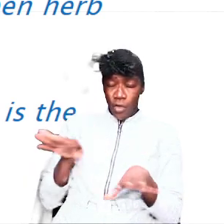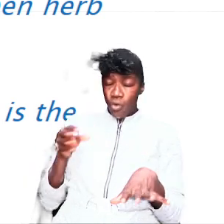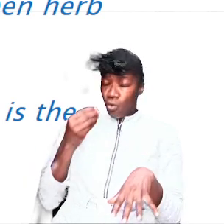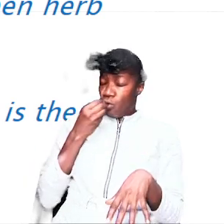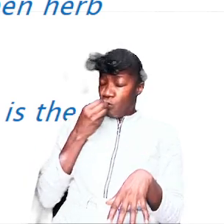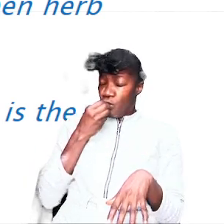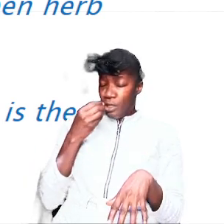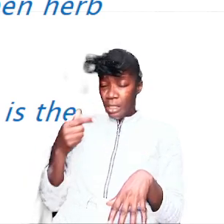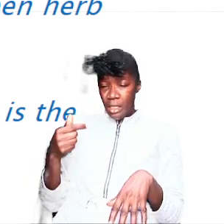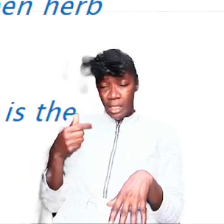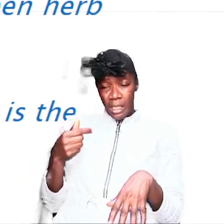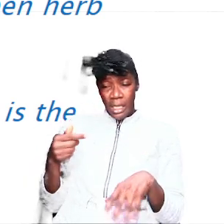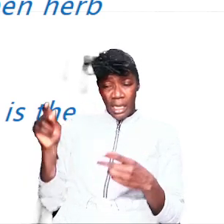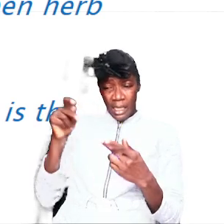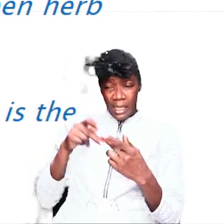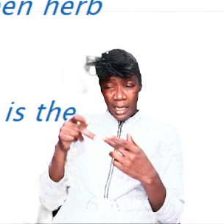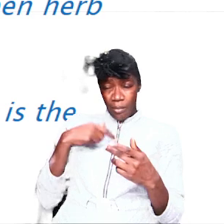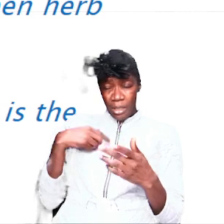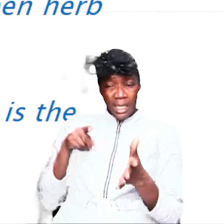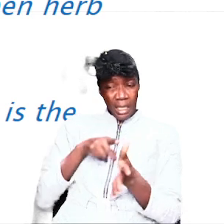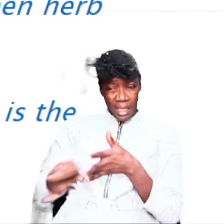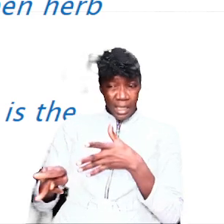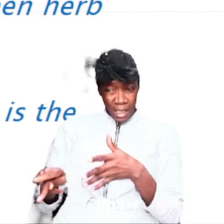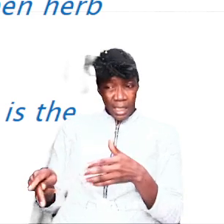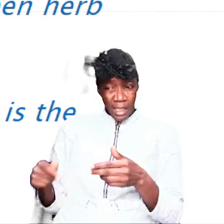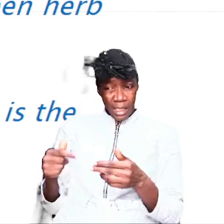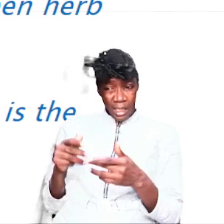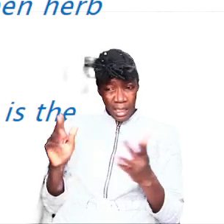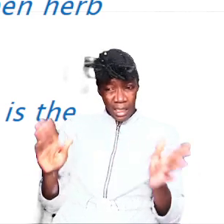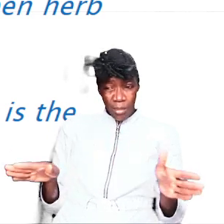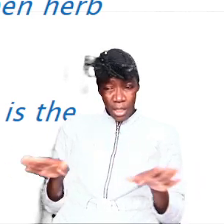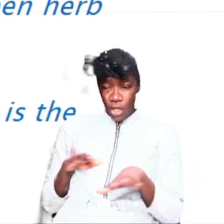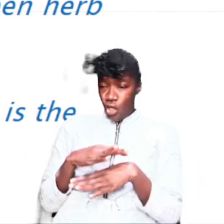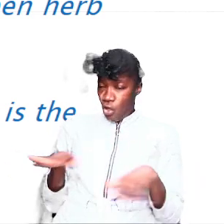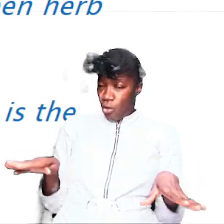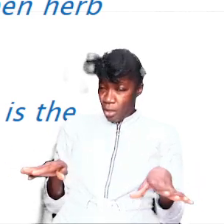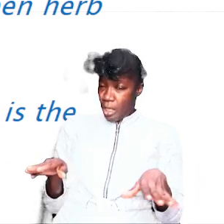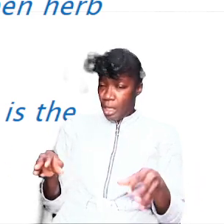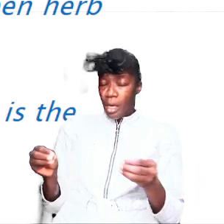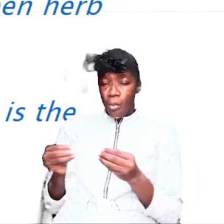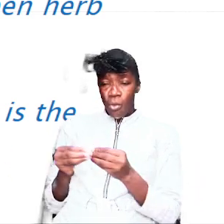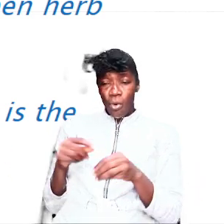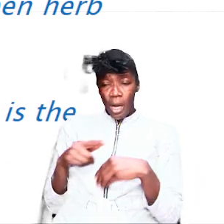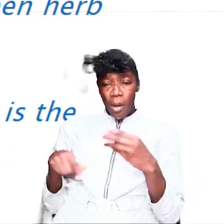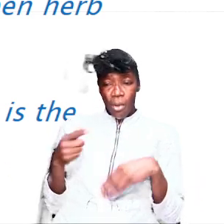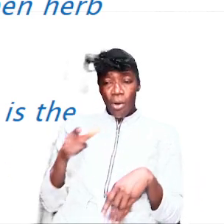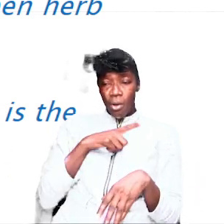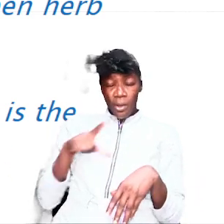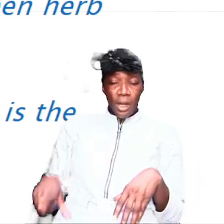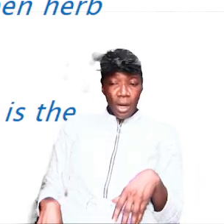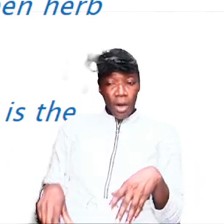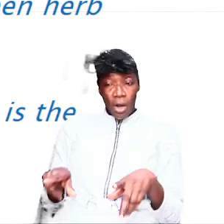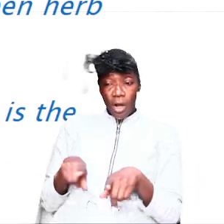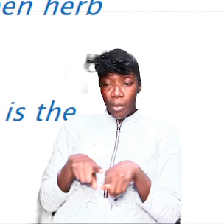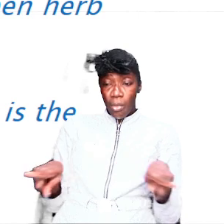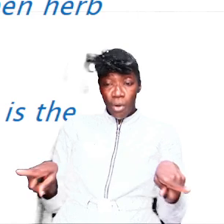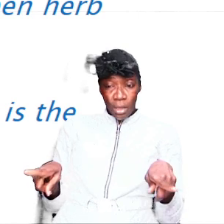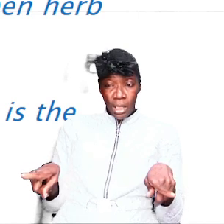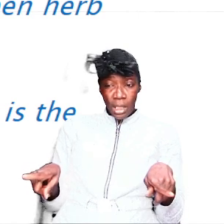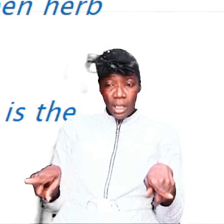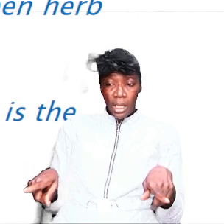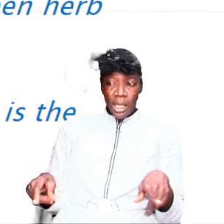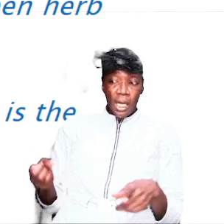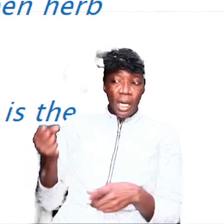until I be avenged. It's not anything more about the Lord, you know. But it was now about him.